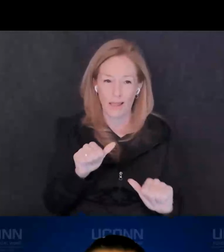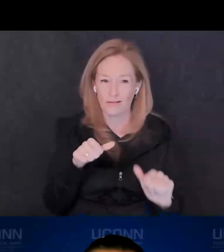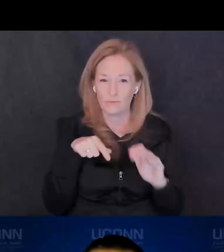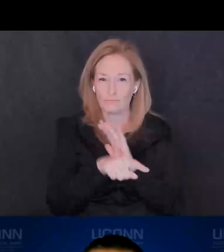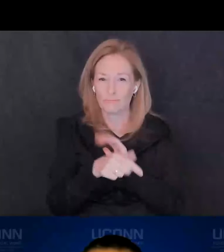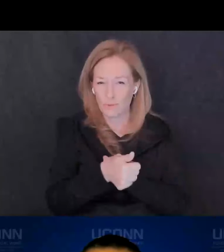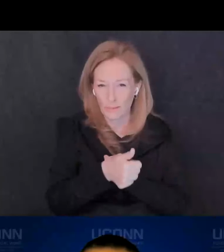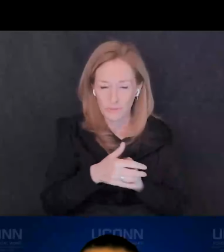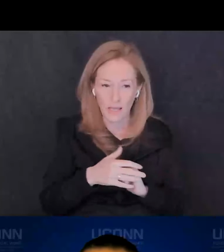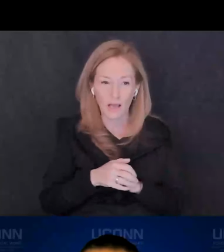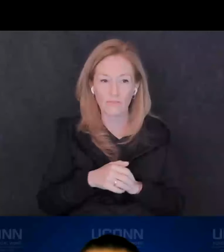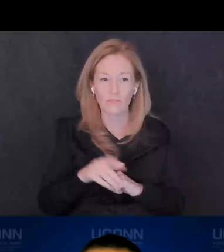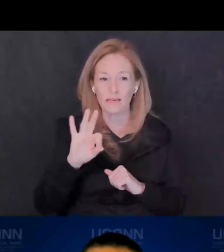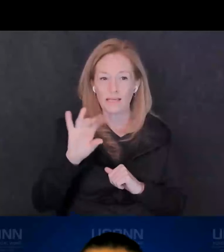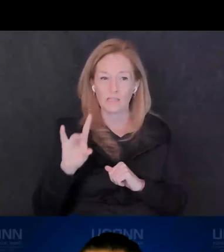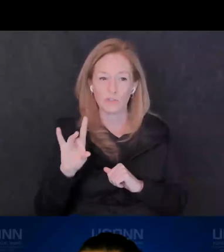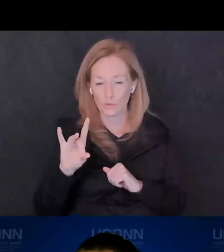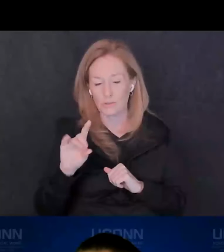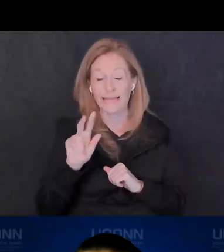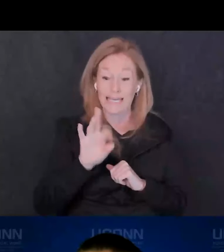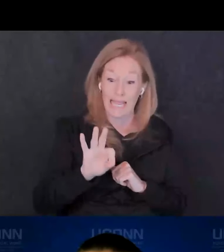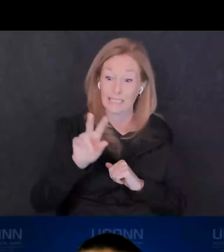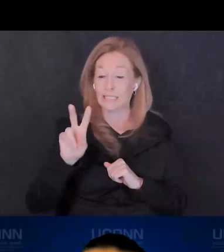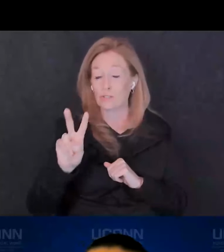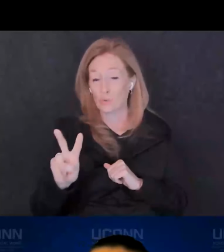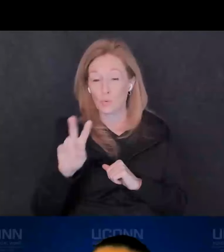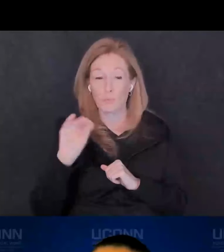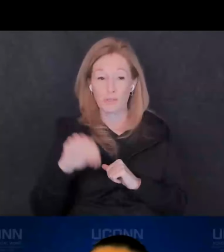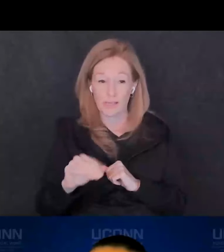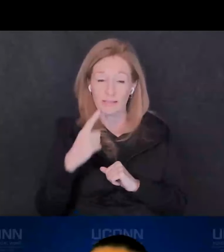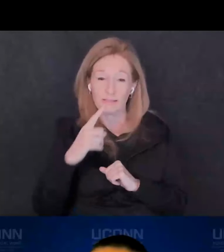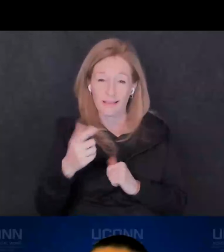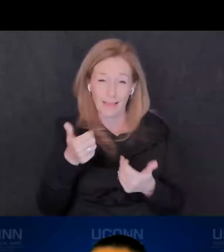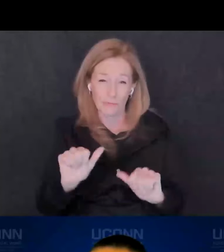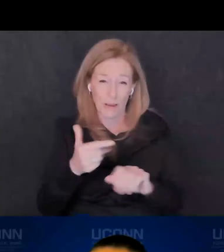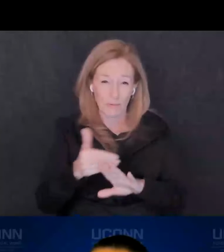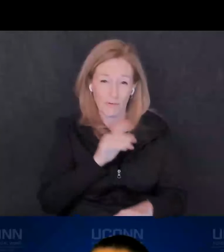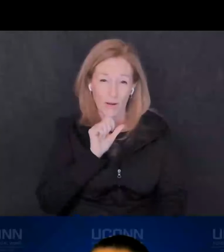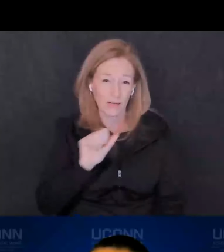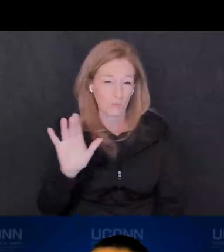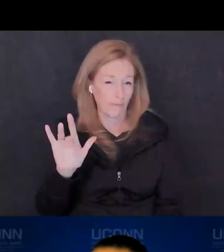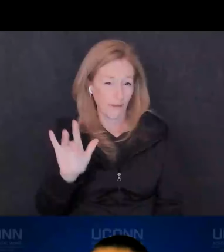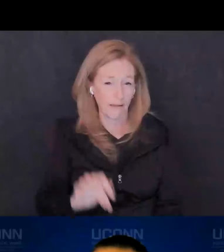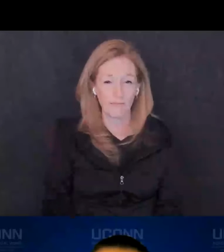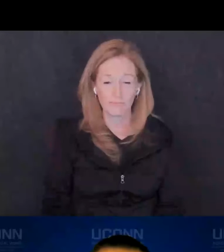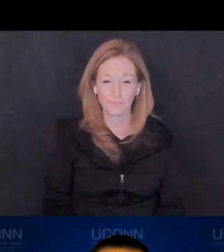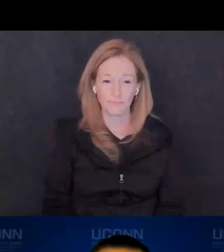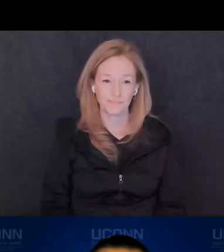the individuals reported having made the attempt before the age of 25. Next slide.